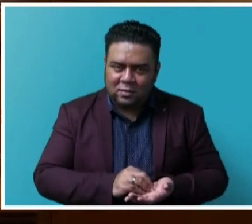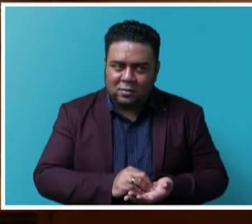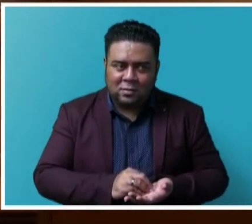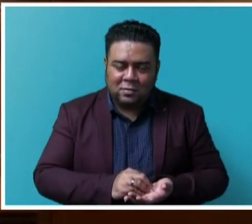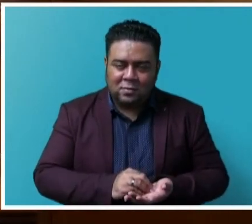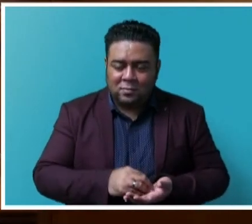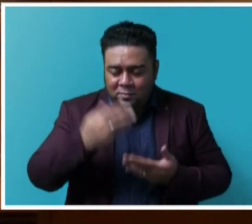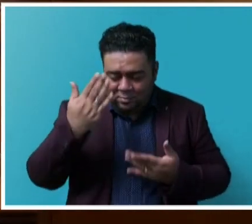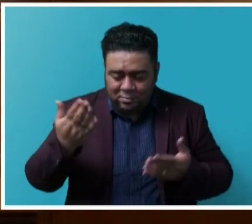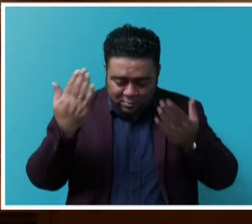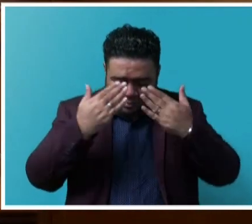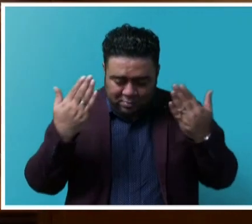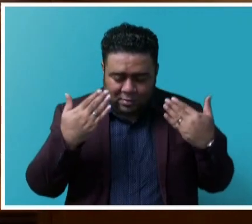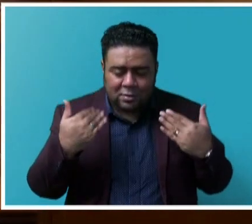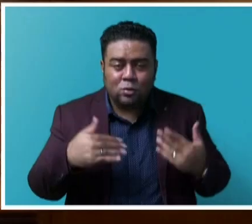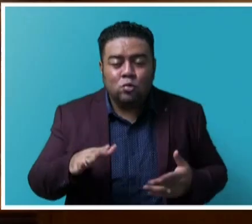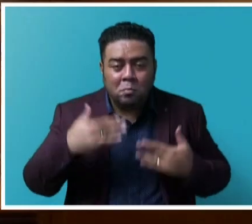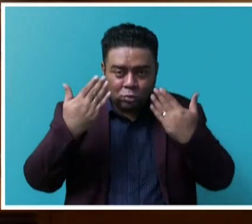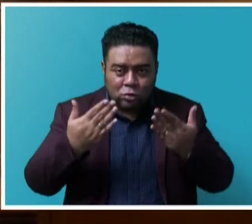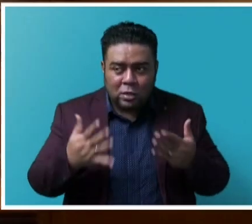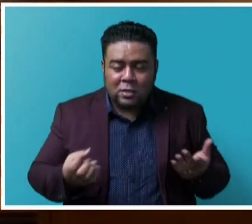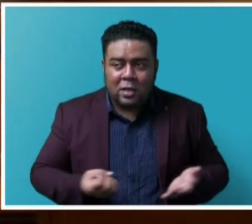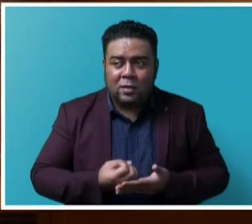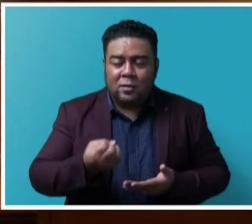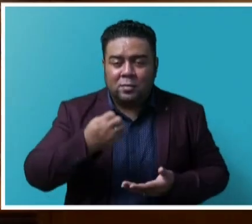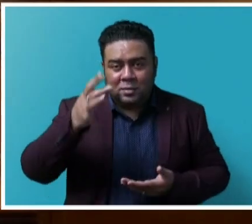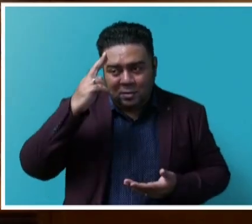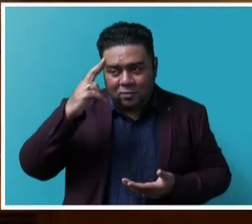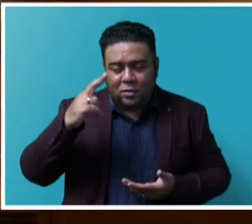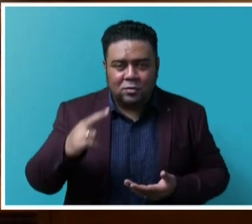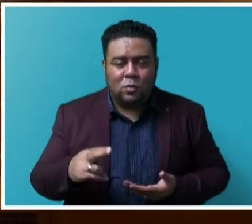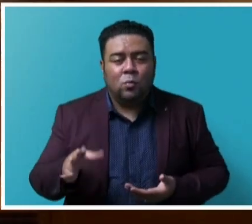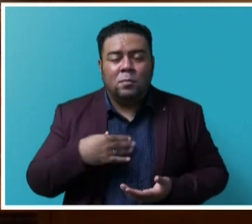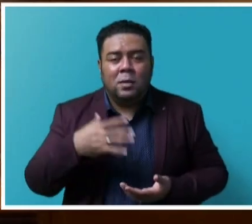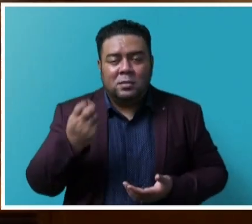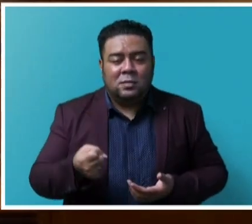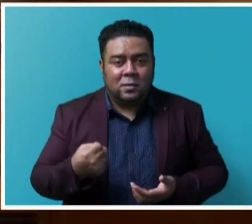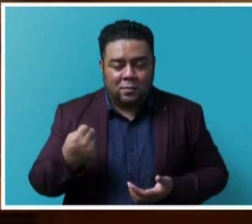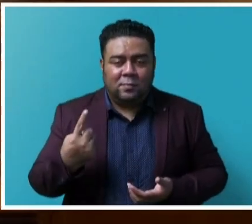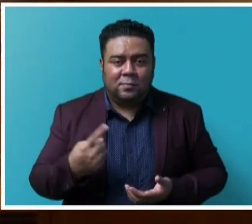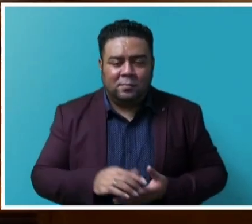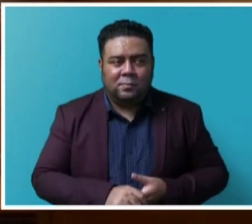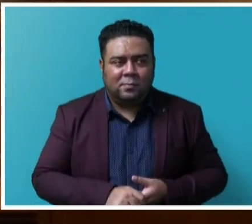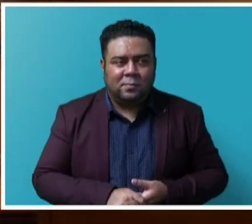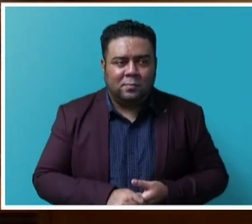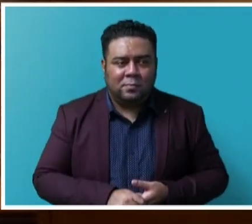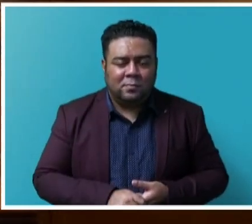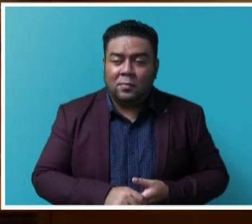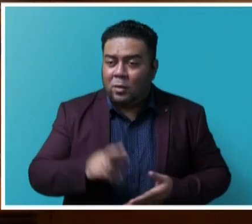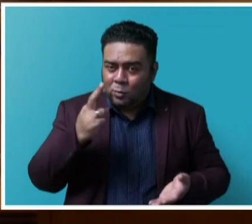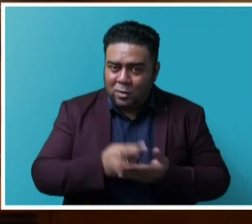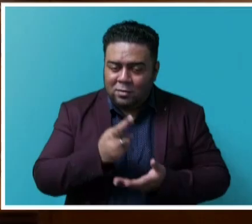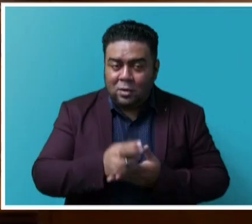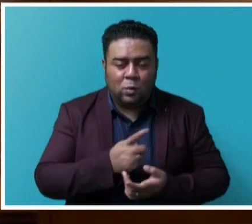Honorable Speaker, to appreciate the economic status of our nation, we must consider the reality that